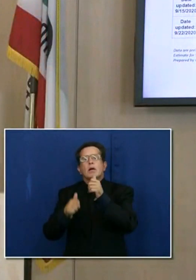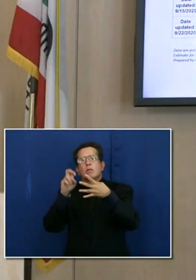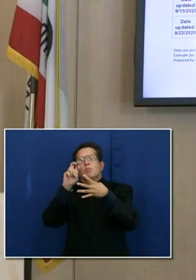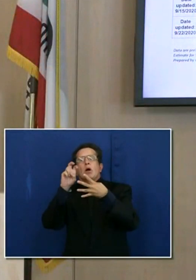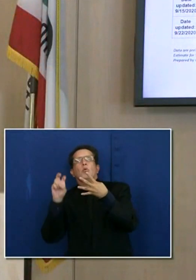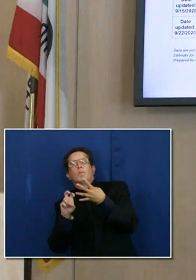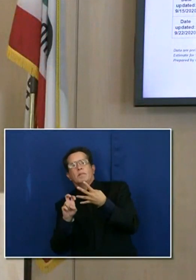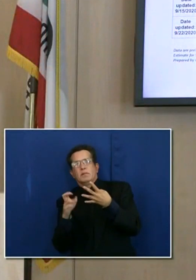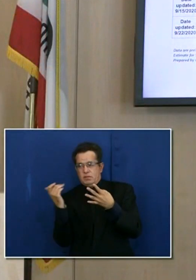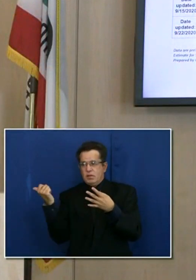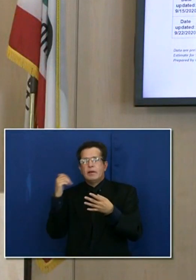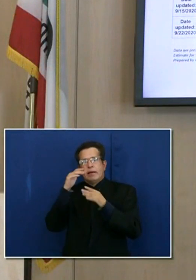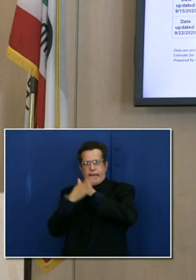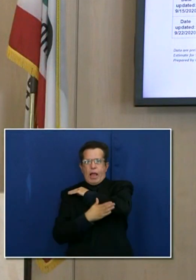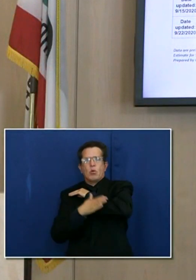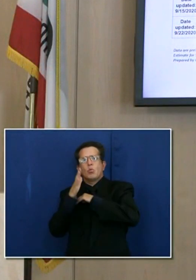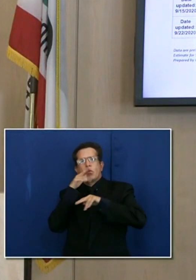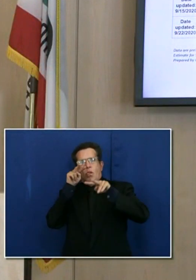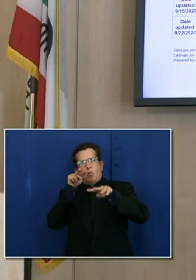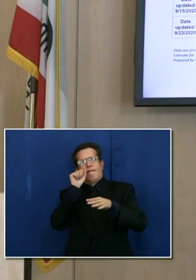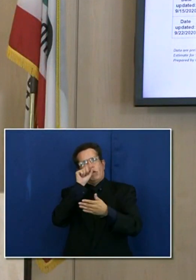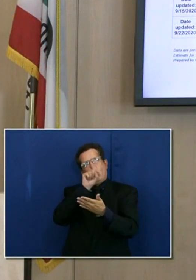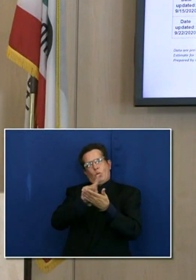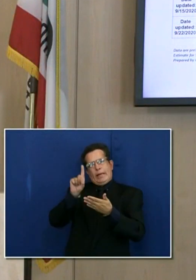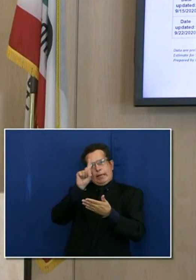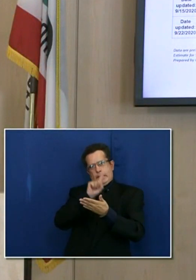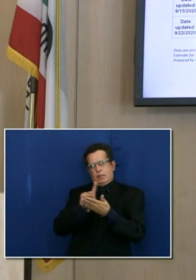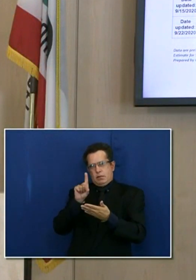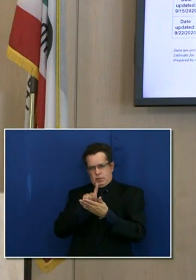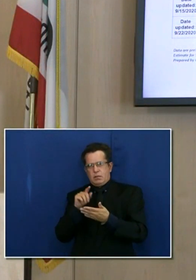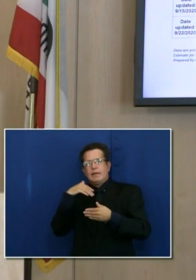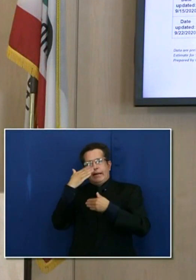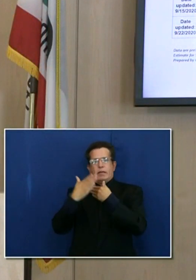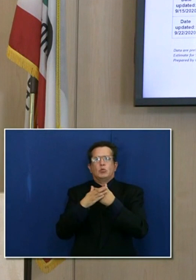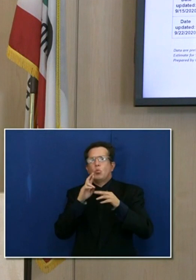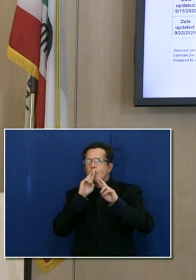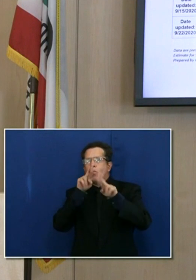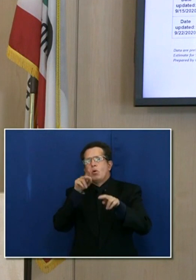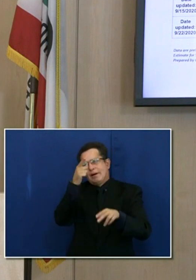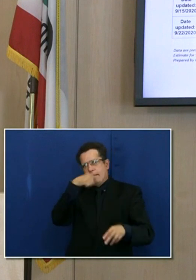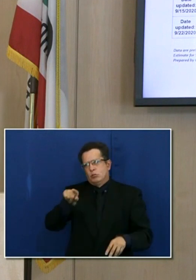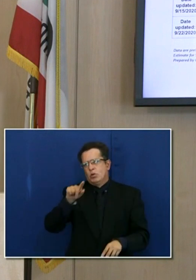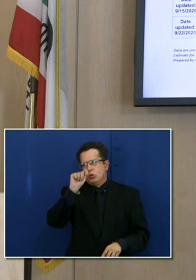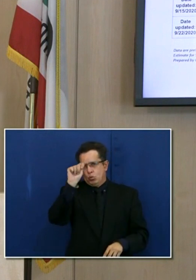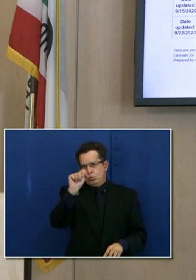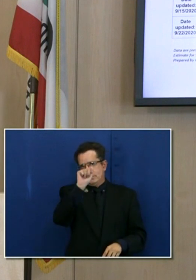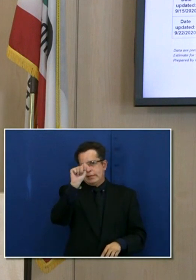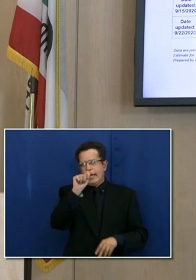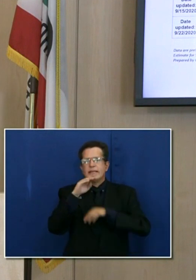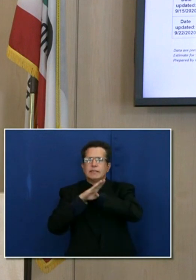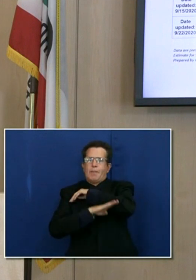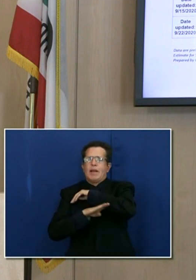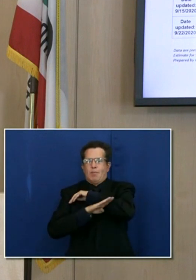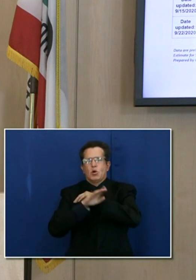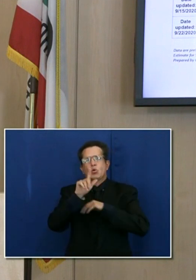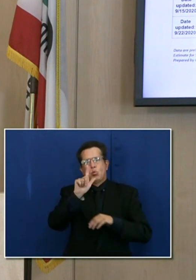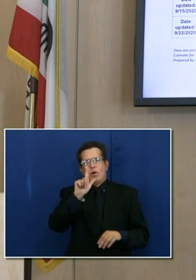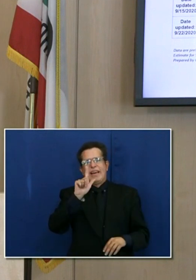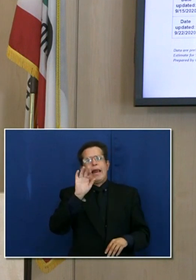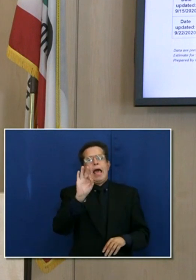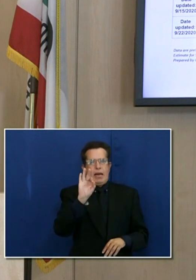assess counties on a weekly basis, and the next report is scheduled for next Tuesday, September 29th. And information